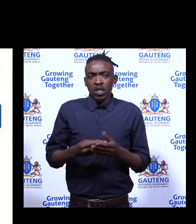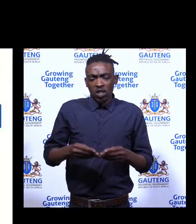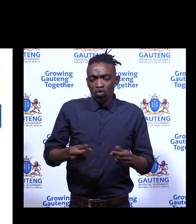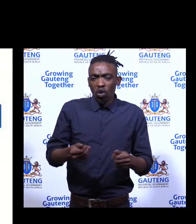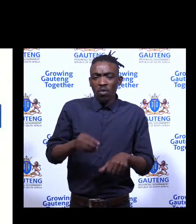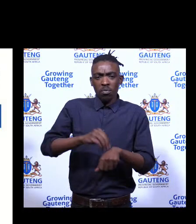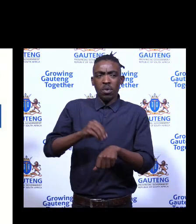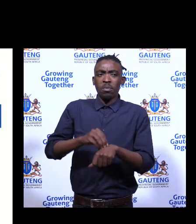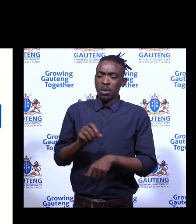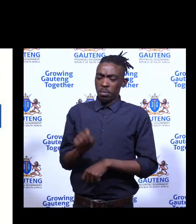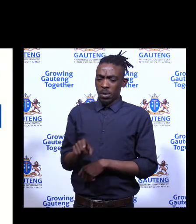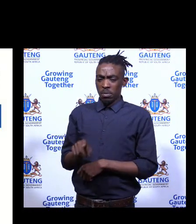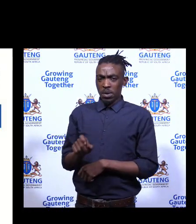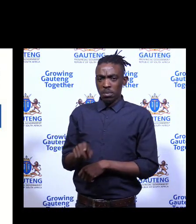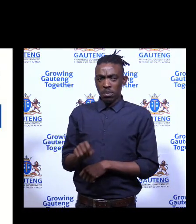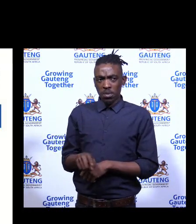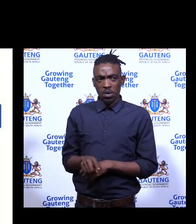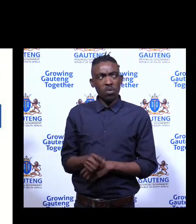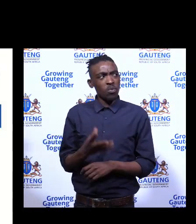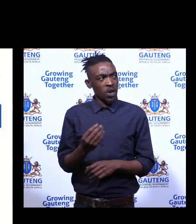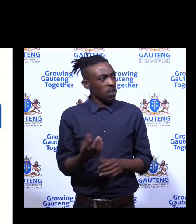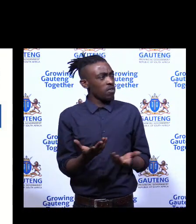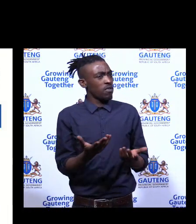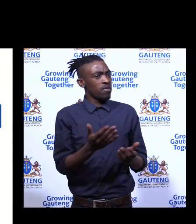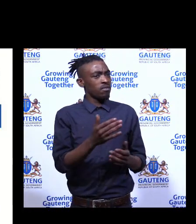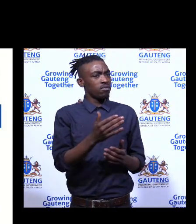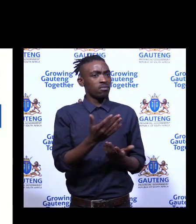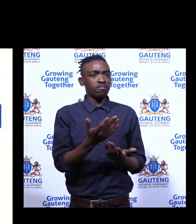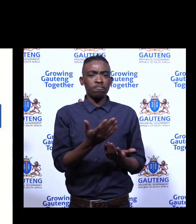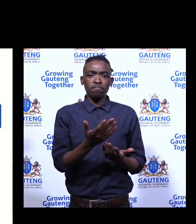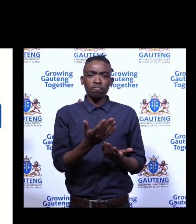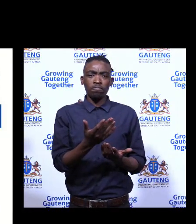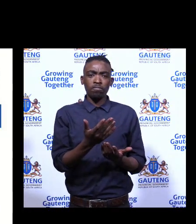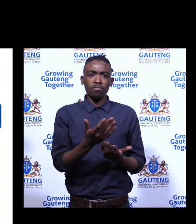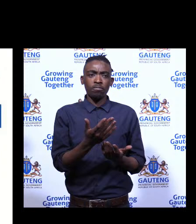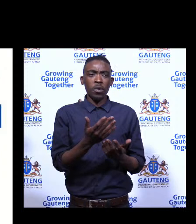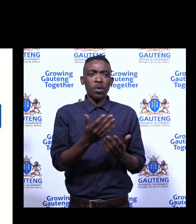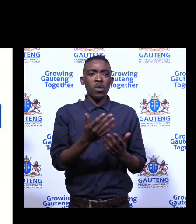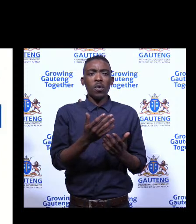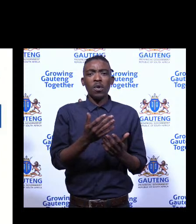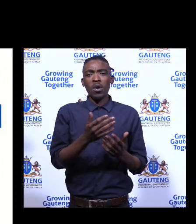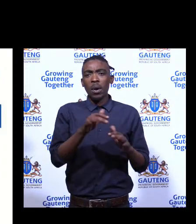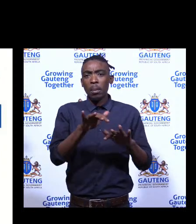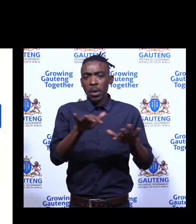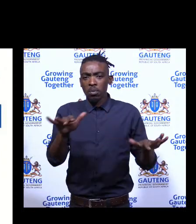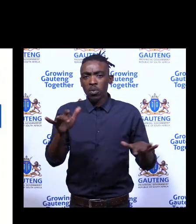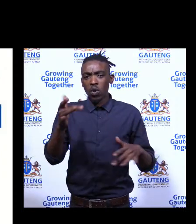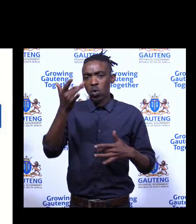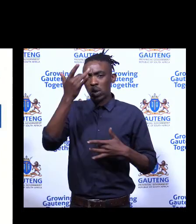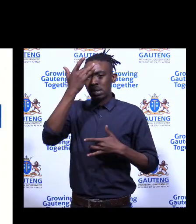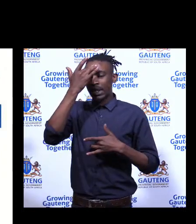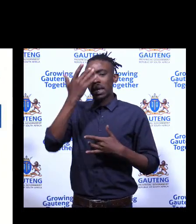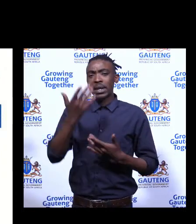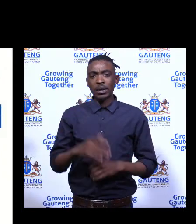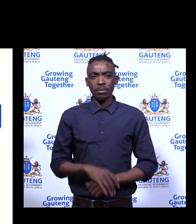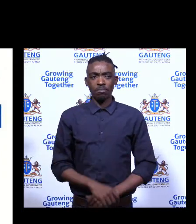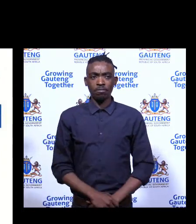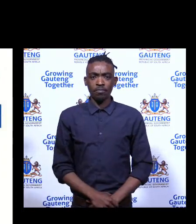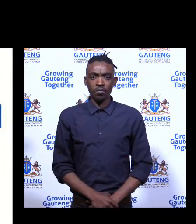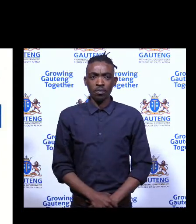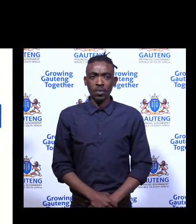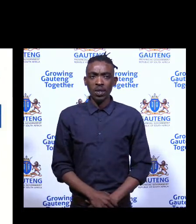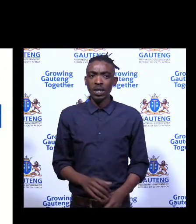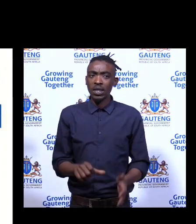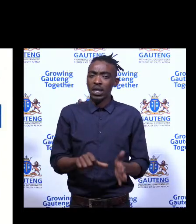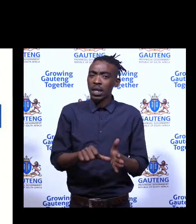are contacts and with patients who are COVID. Because the